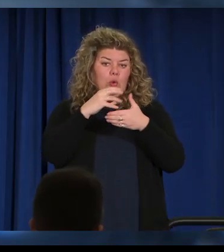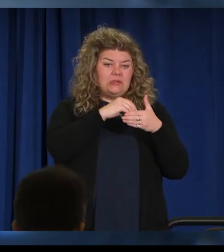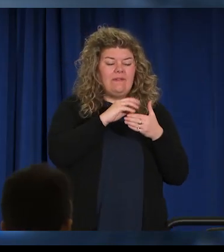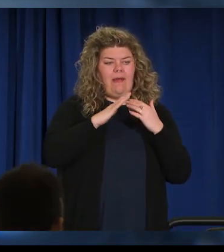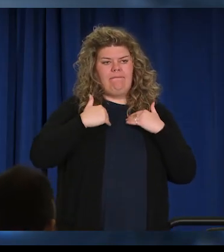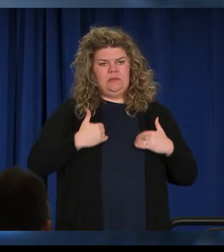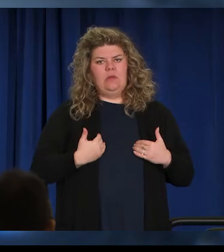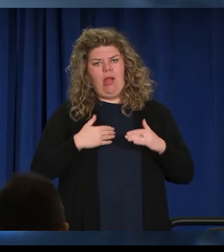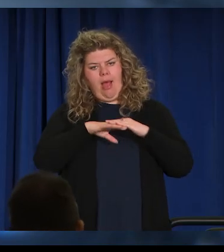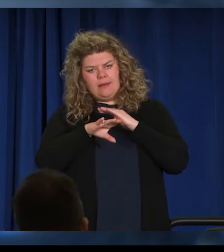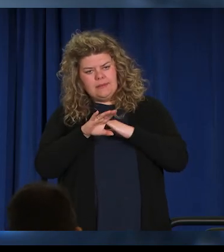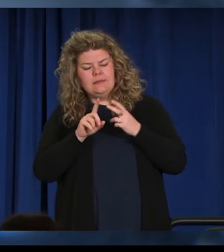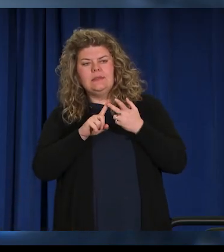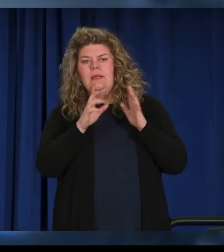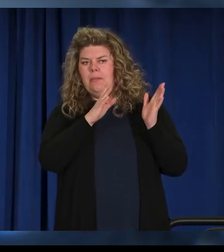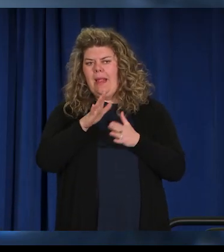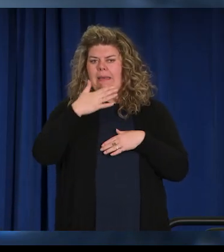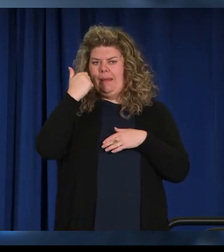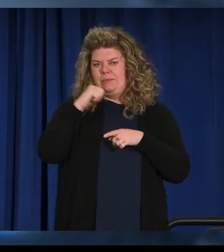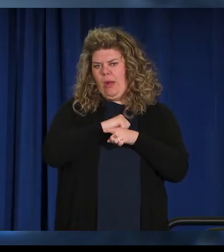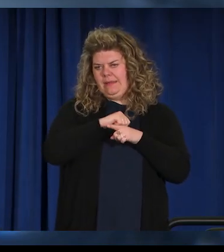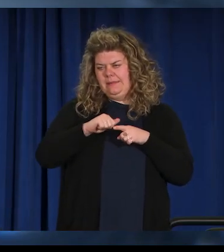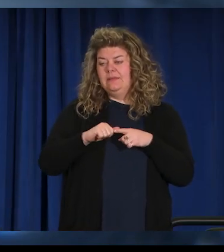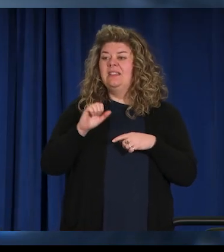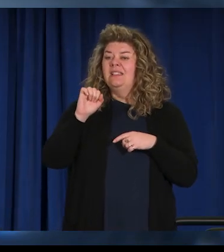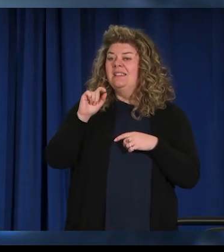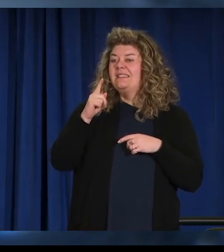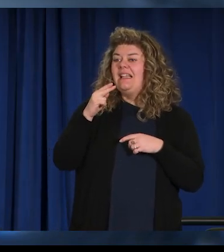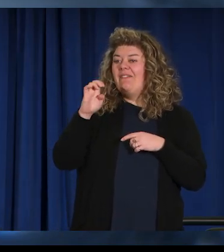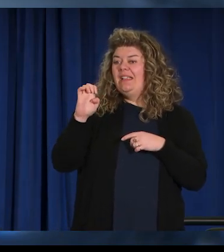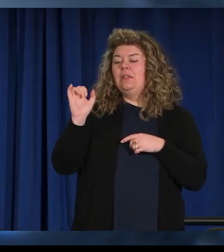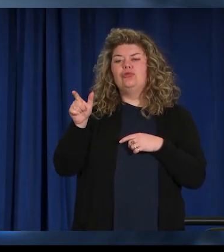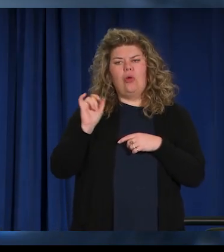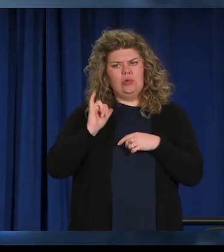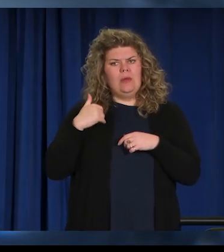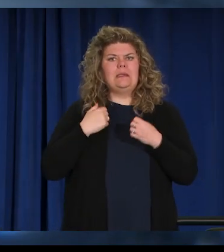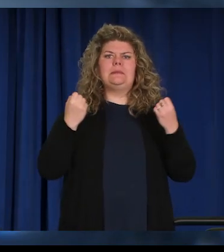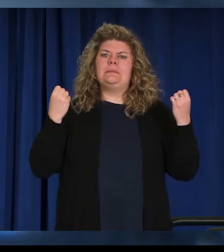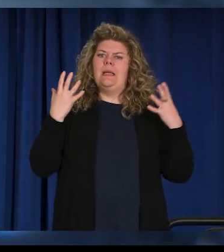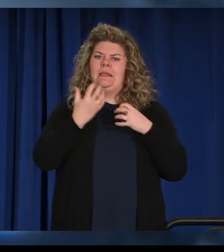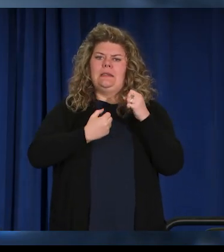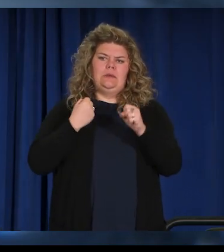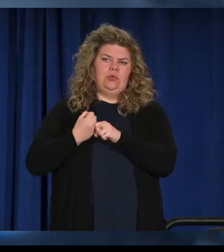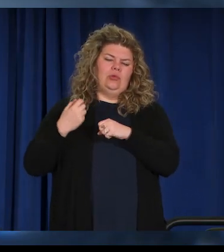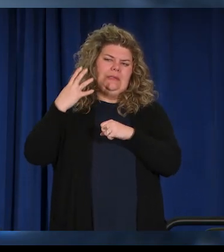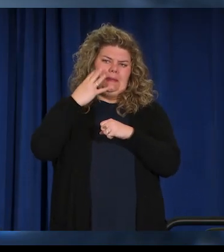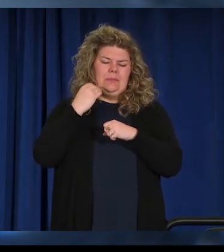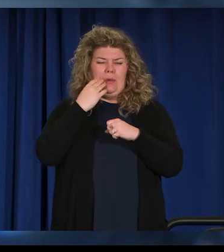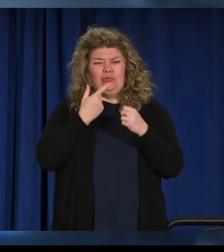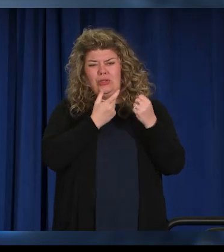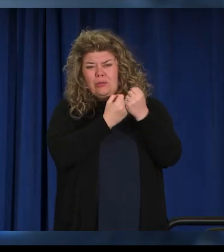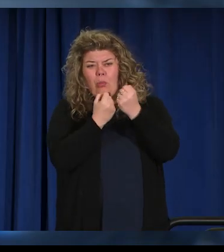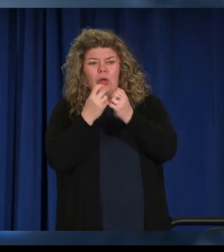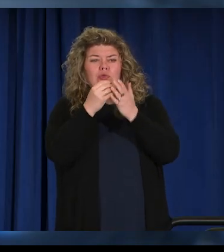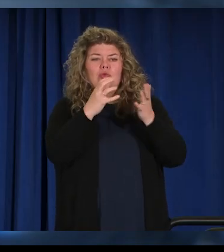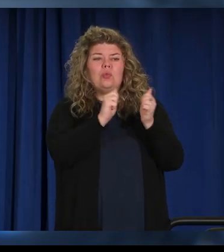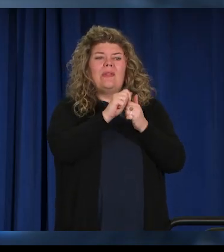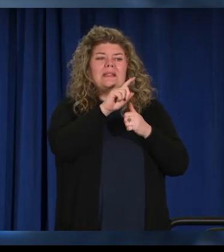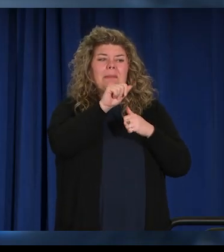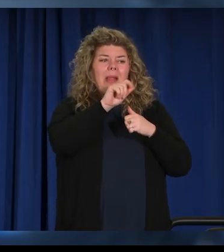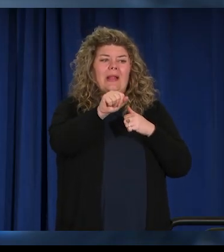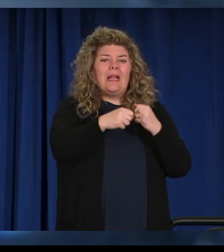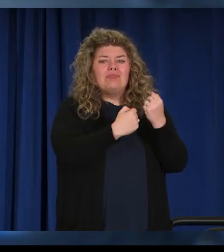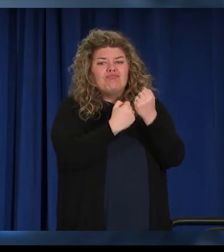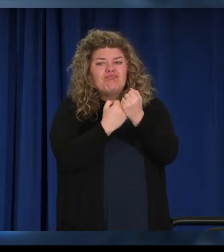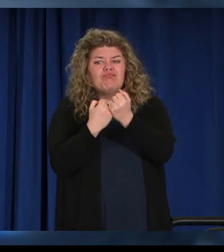access planning best practices. Stephanie also has multiple years of experience supporting students with disabilities,